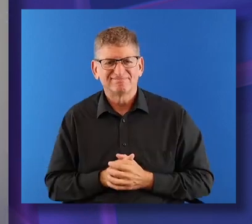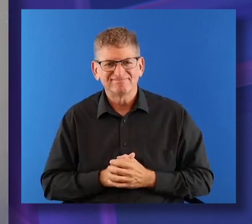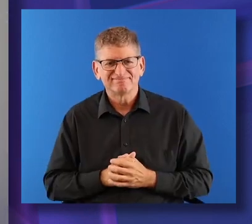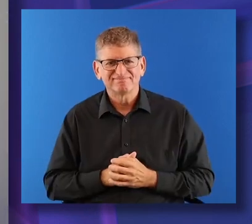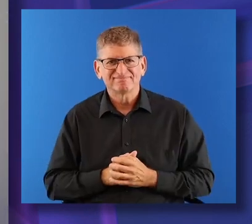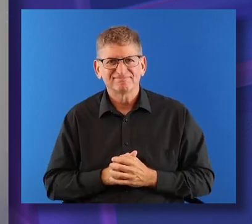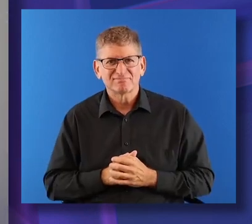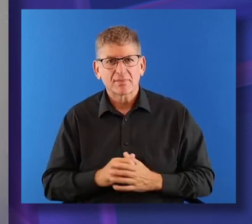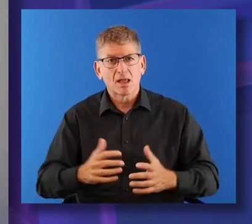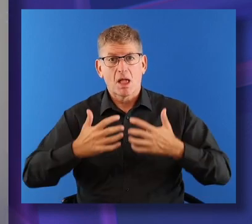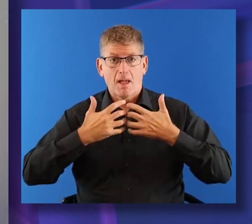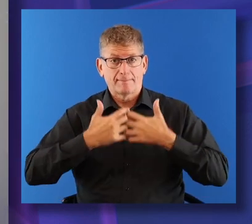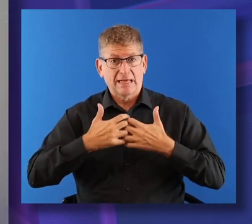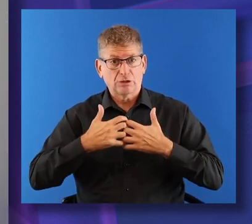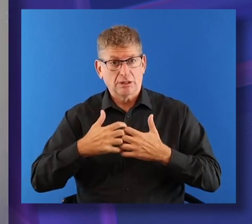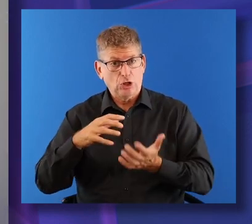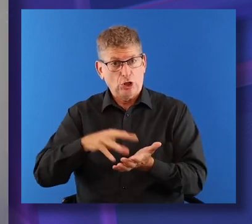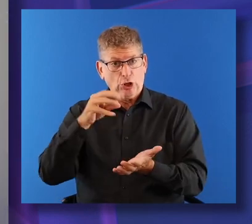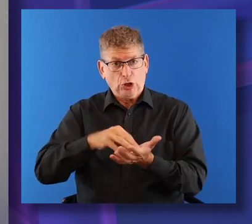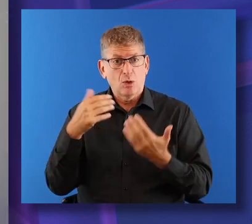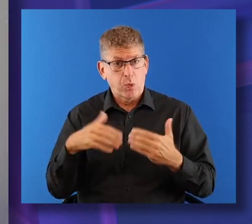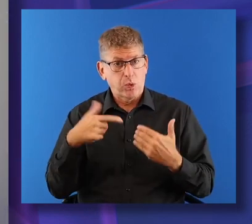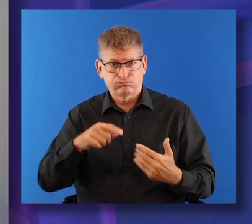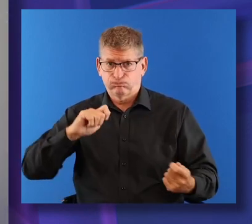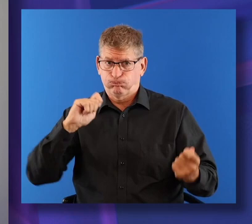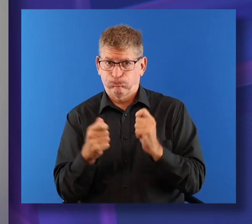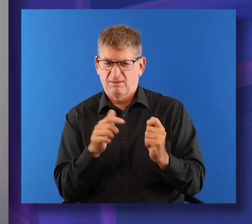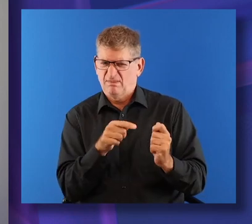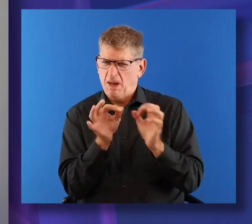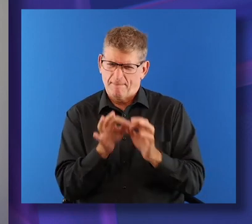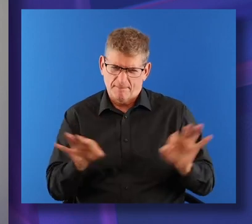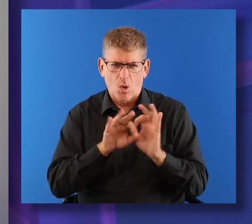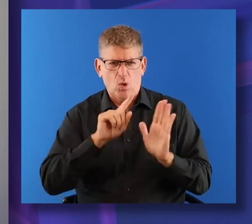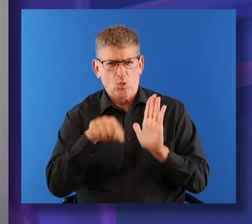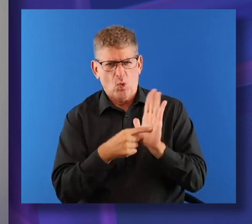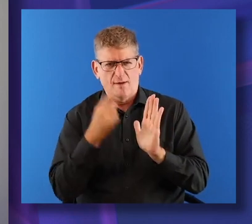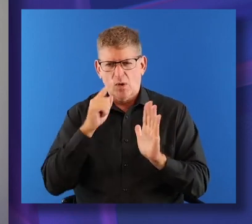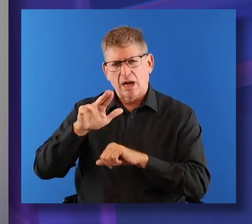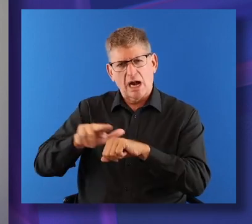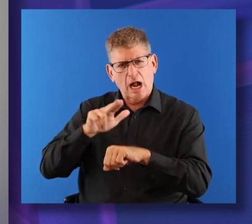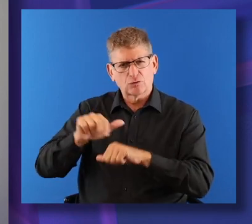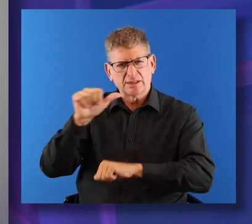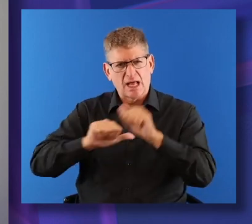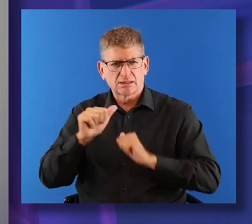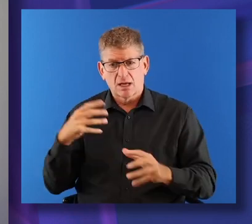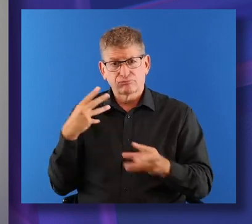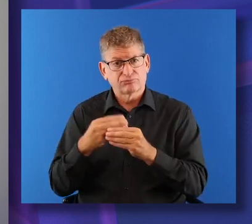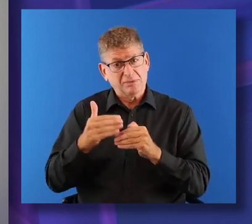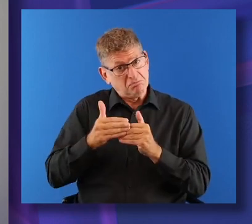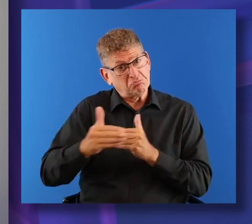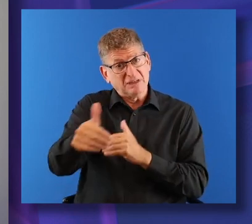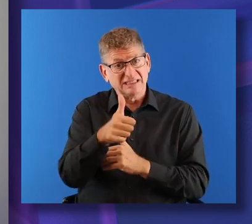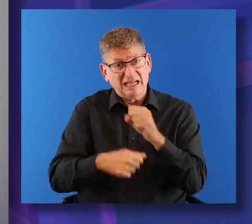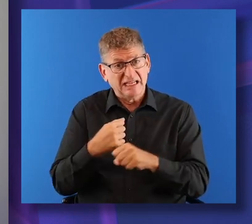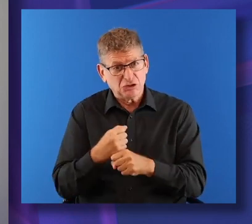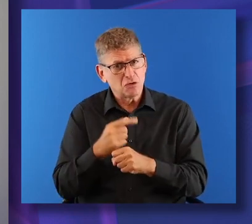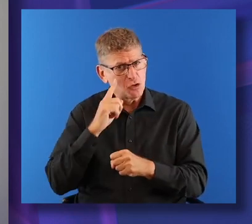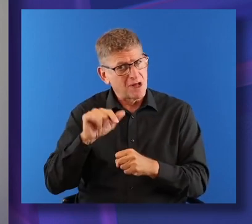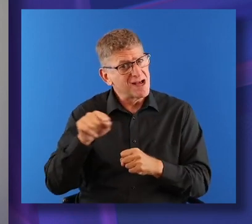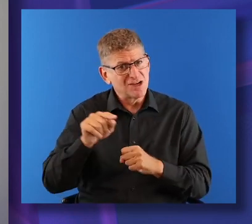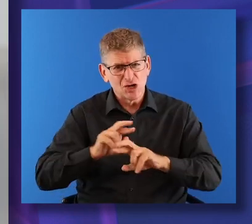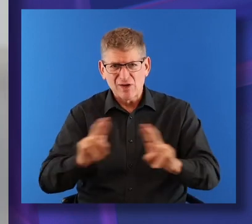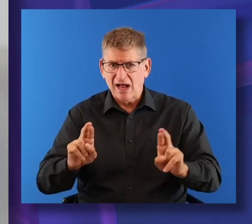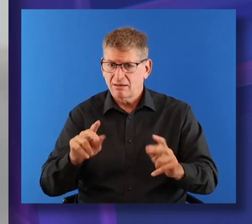Machine learning is playing an increasingly important role in the natural sciences, and over the next 10 years, it looks set to have a transformational